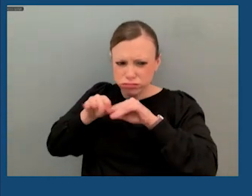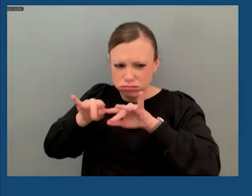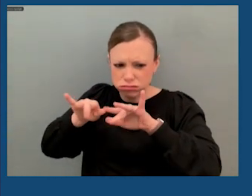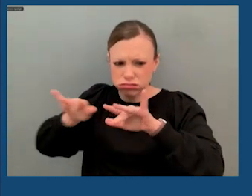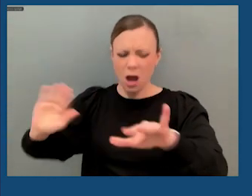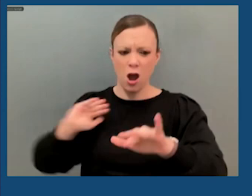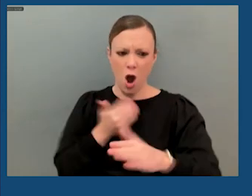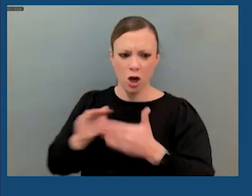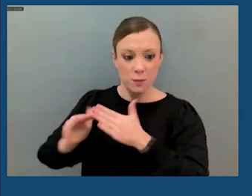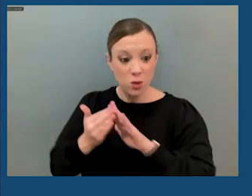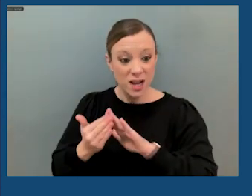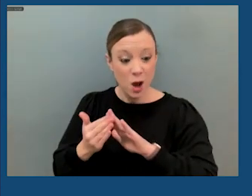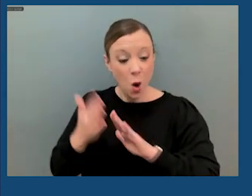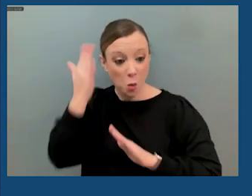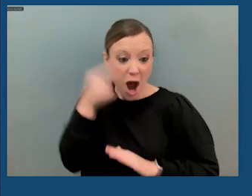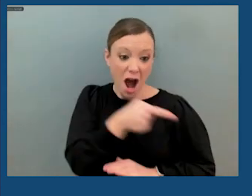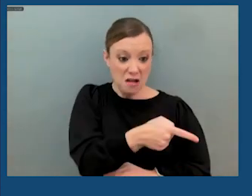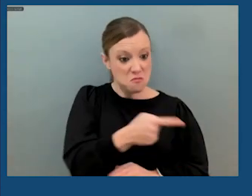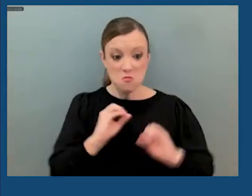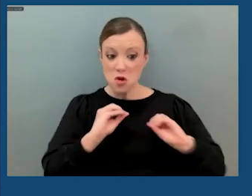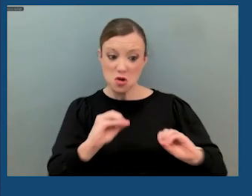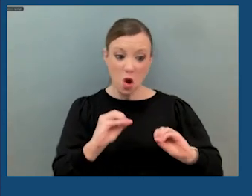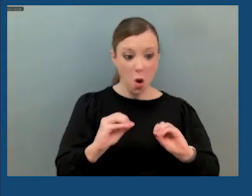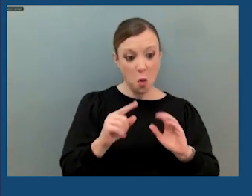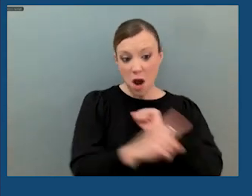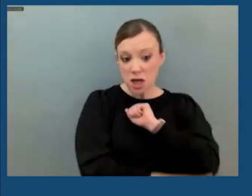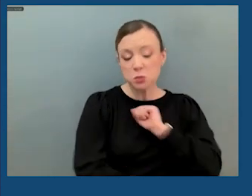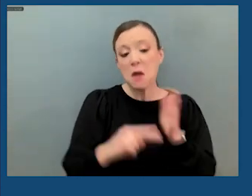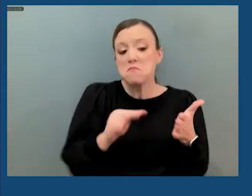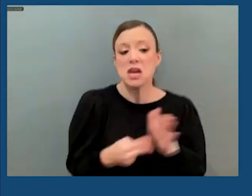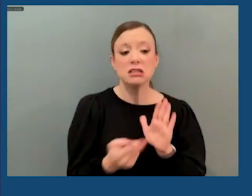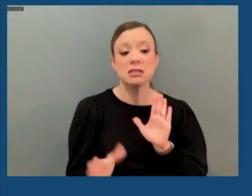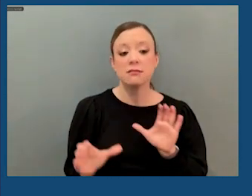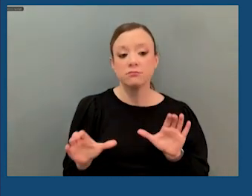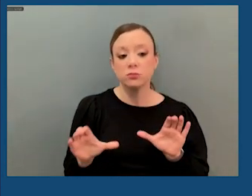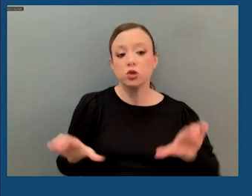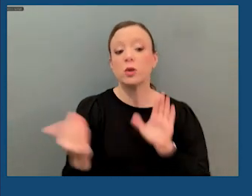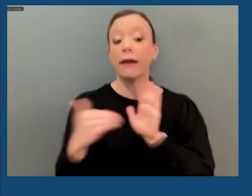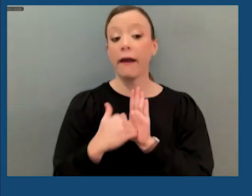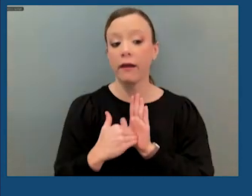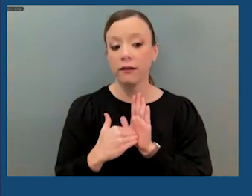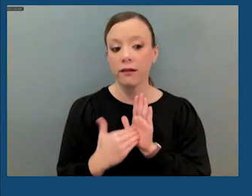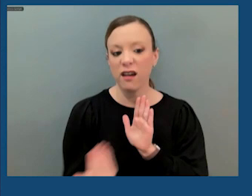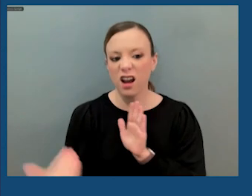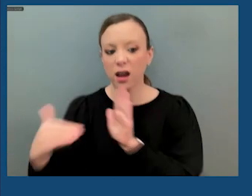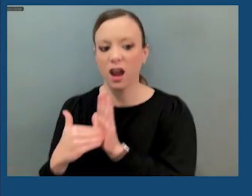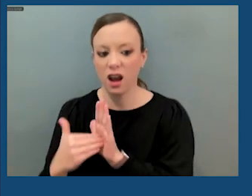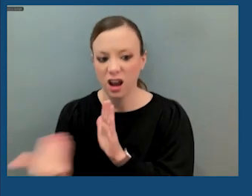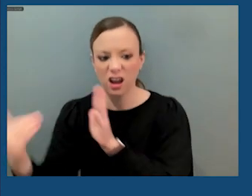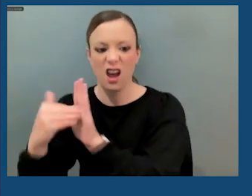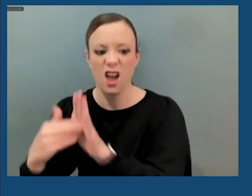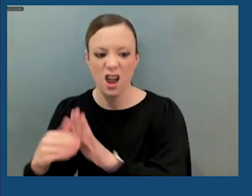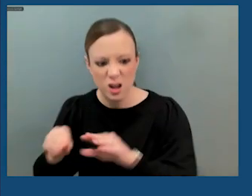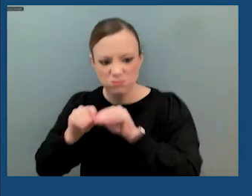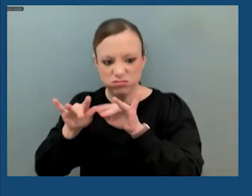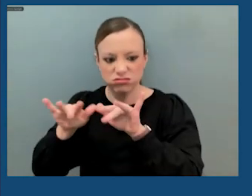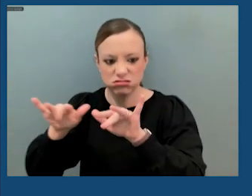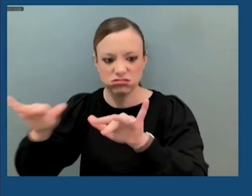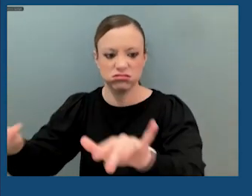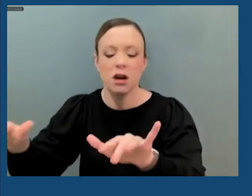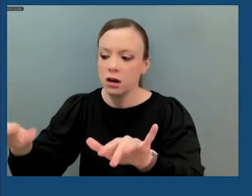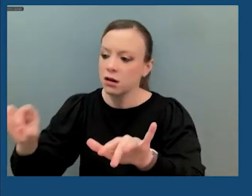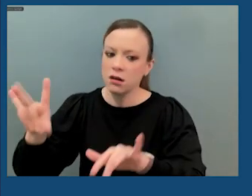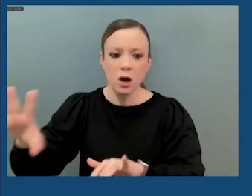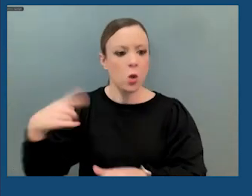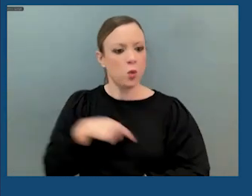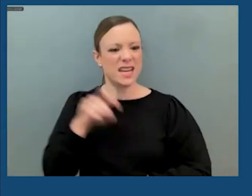repeated again and again. It is also important that we recognize and validate the experience of hate crimes